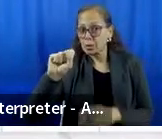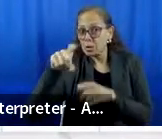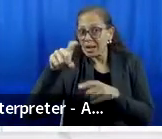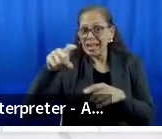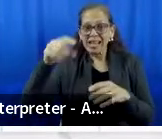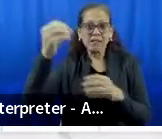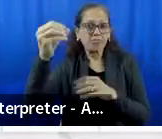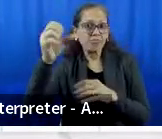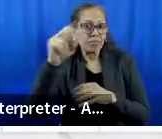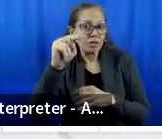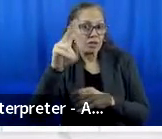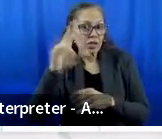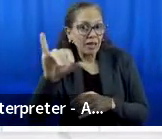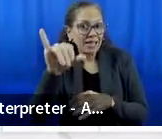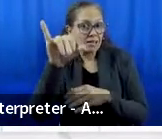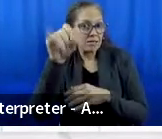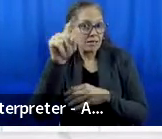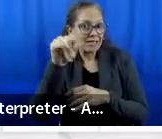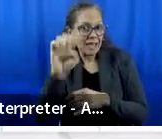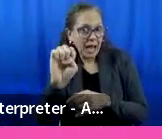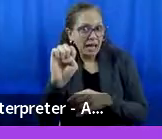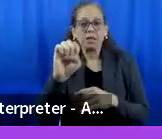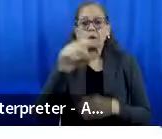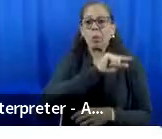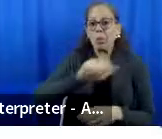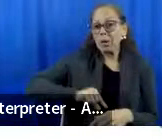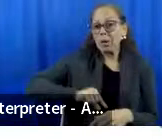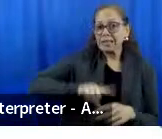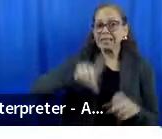Queens, then view data.